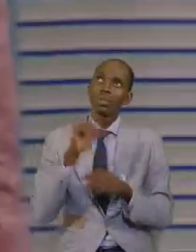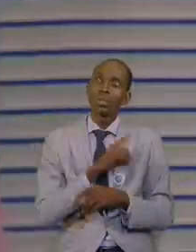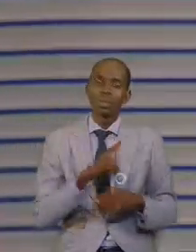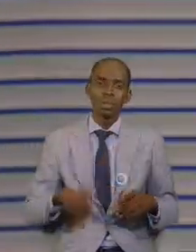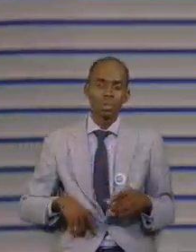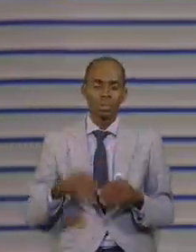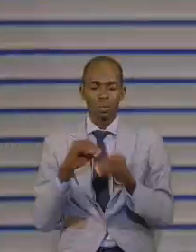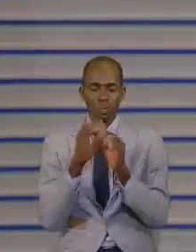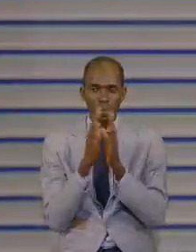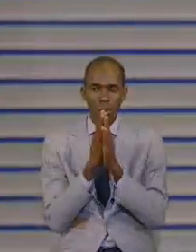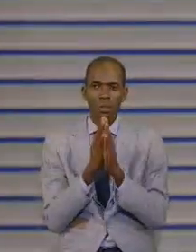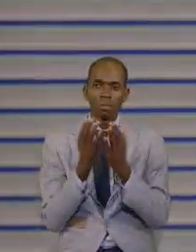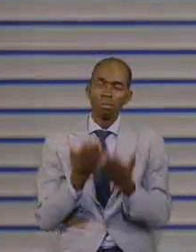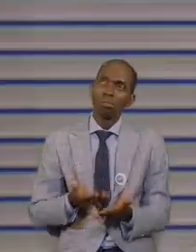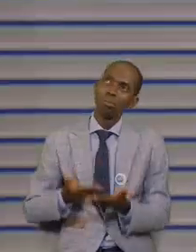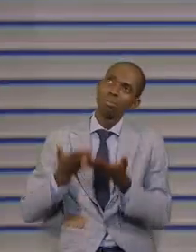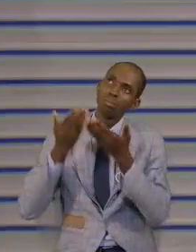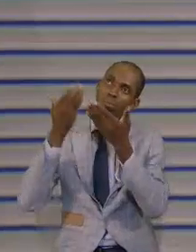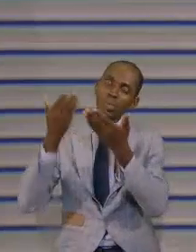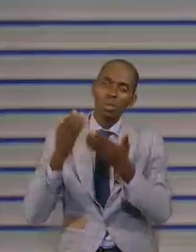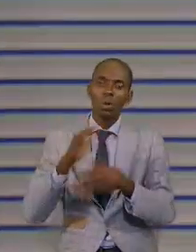Take away the burden of my sin.